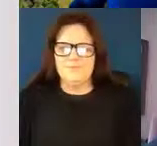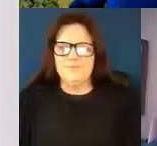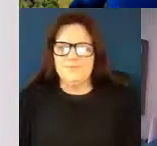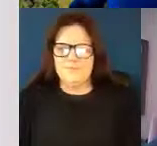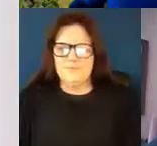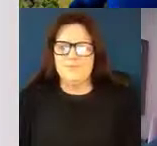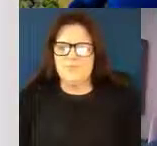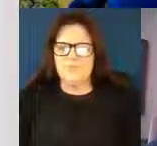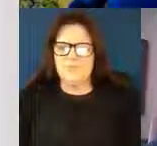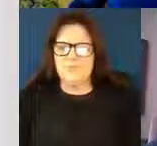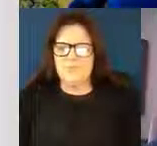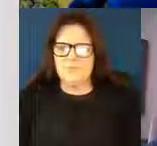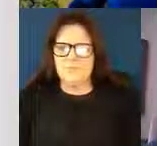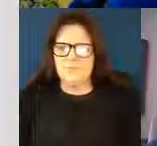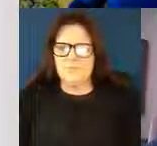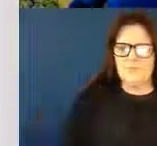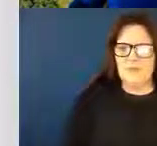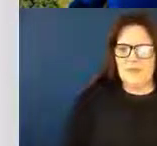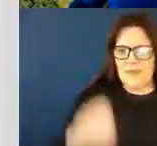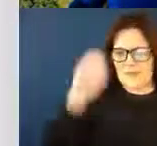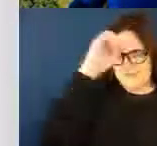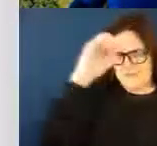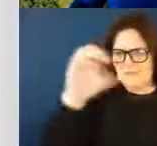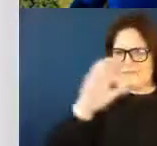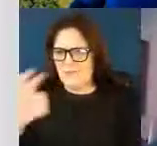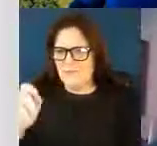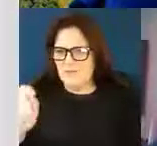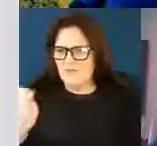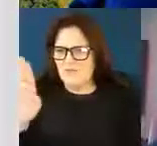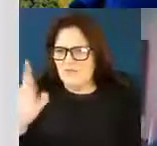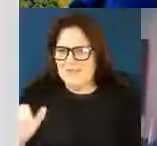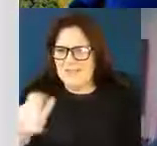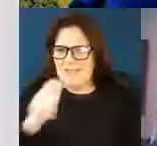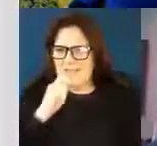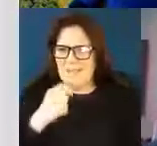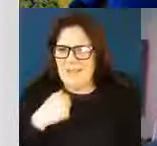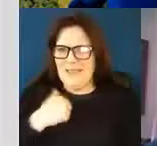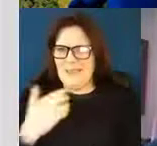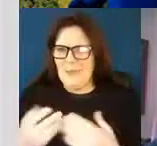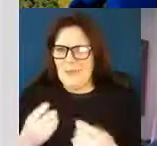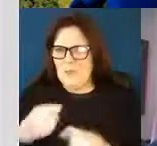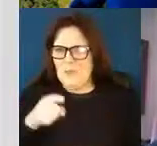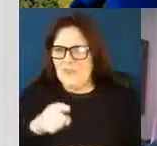I expect I'll probably hear from Tracy Galvin shortly telling me how to do this.